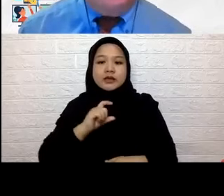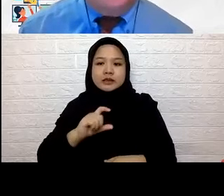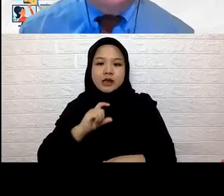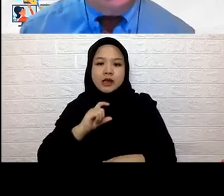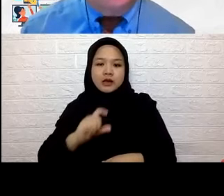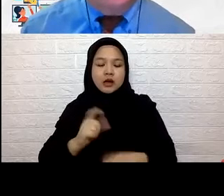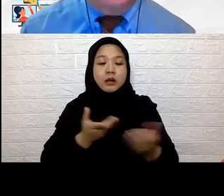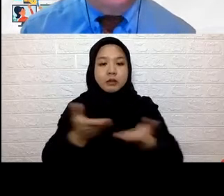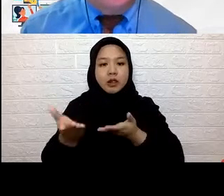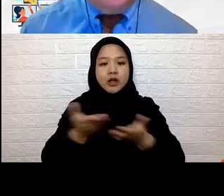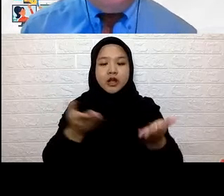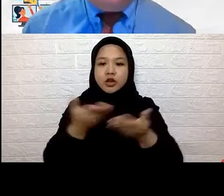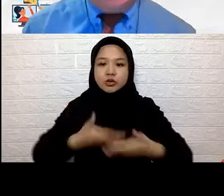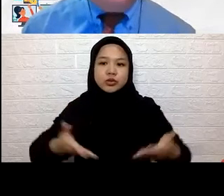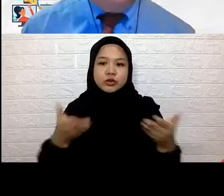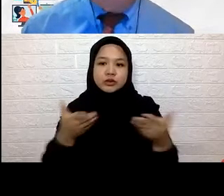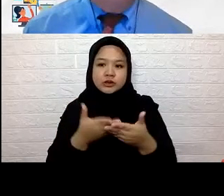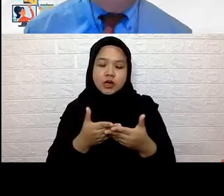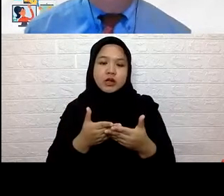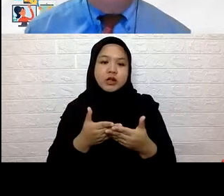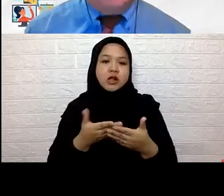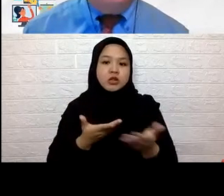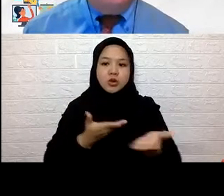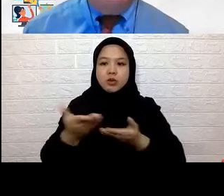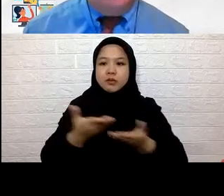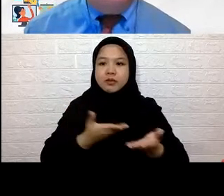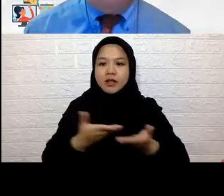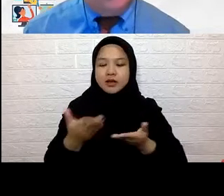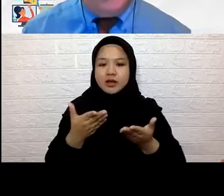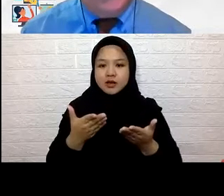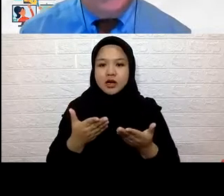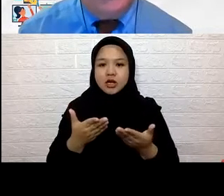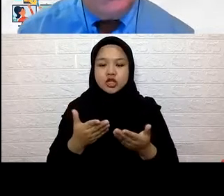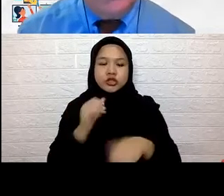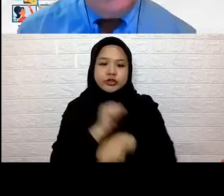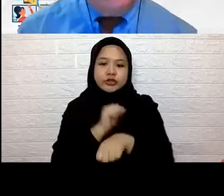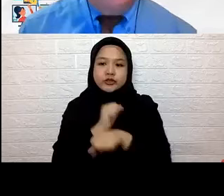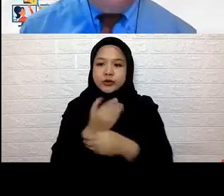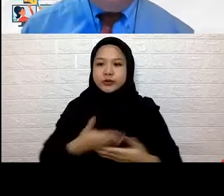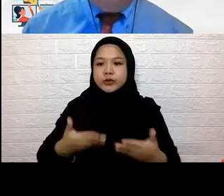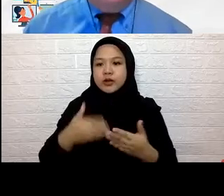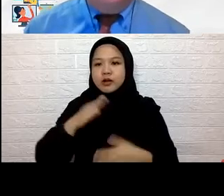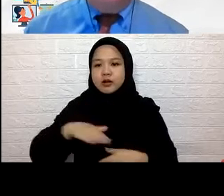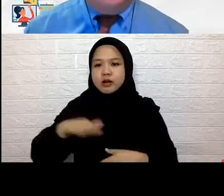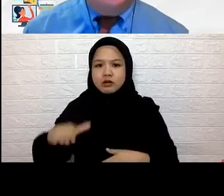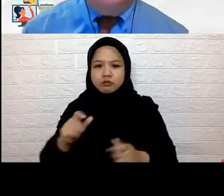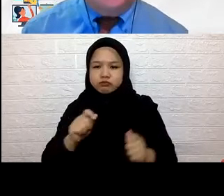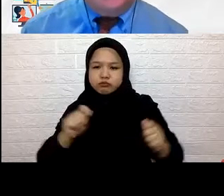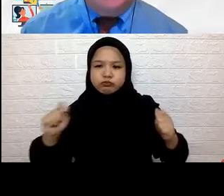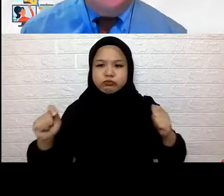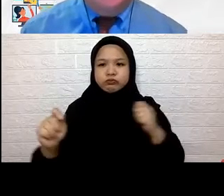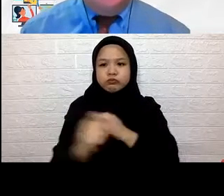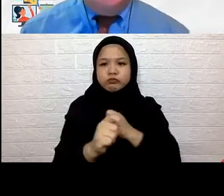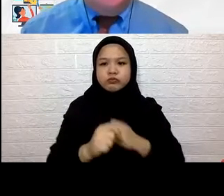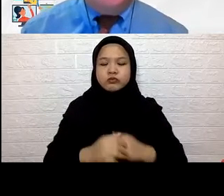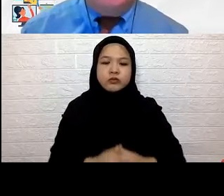child welfare services. And the changes have been very, very dramatic. Number two, I want to